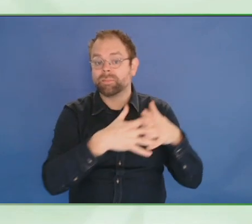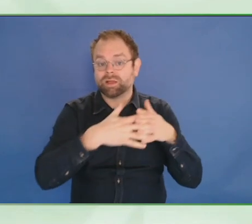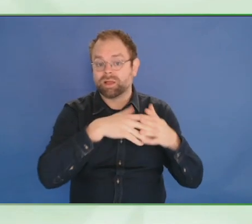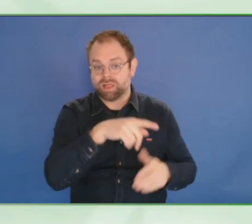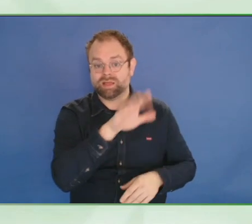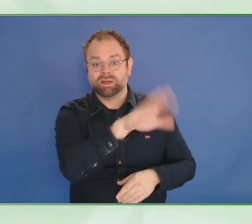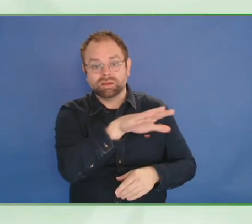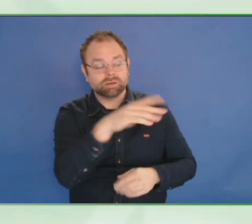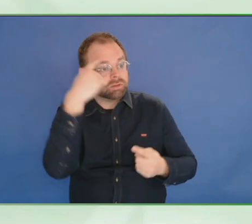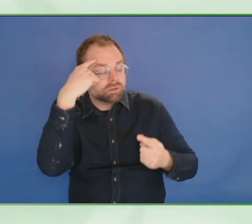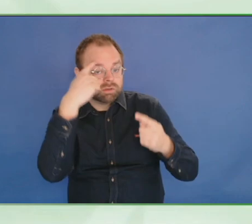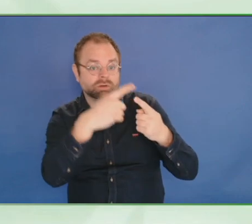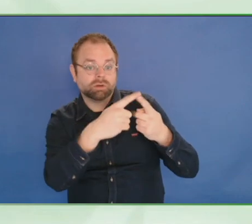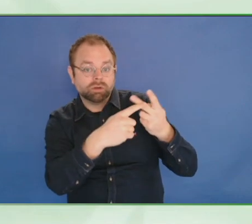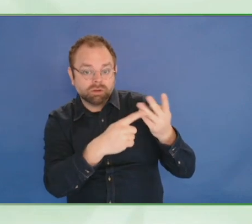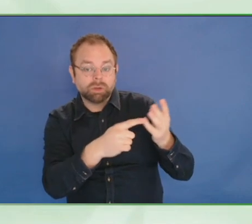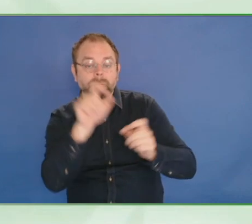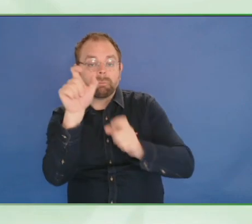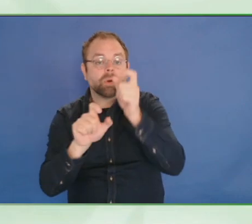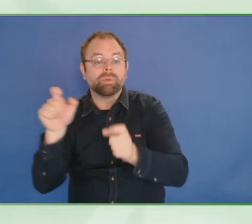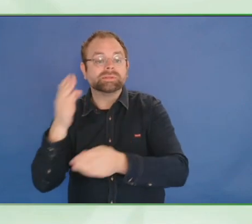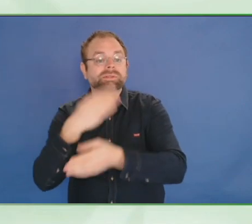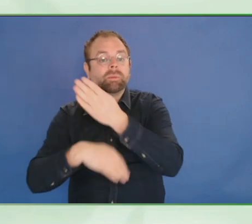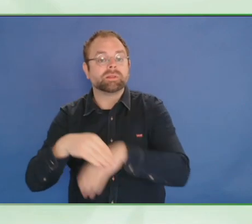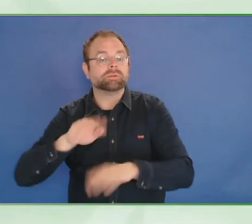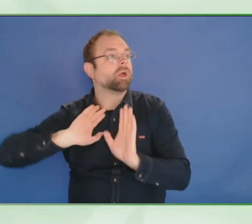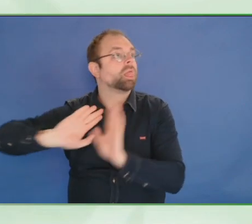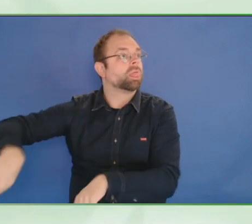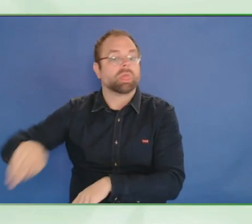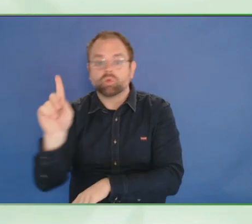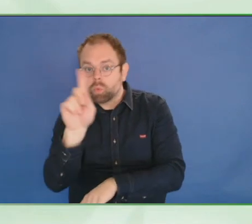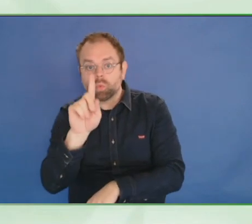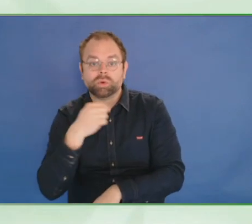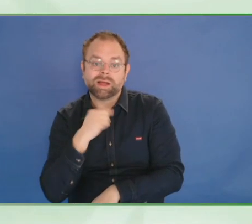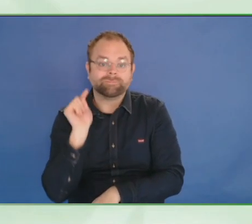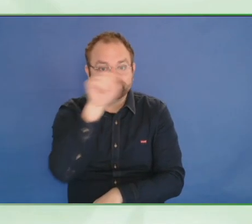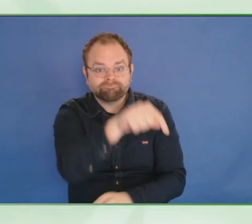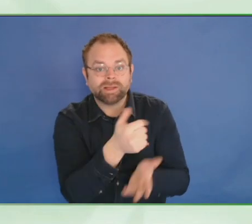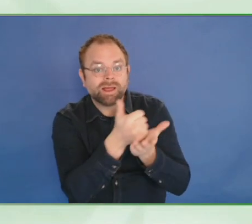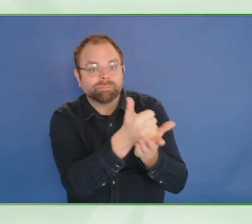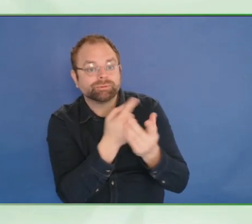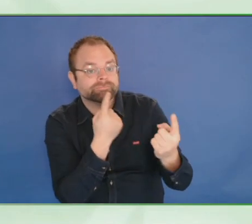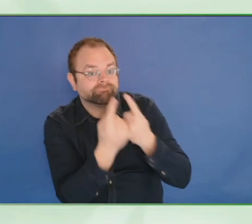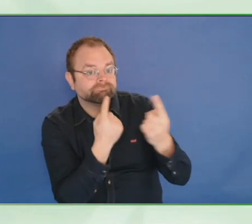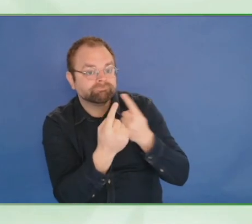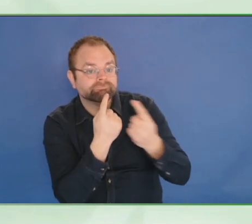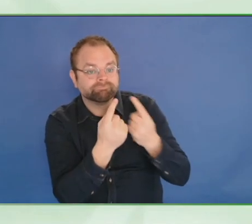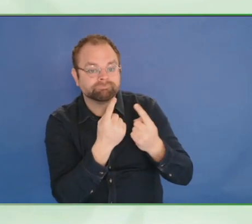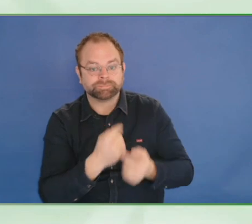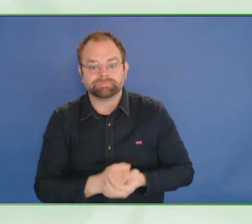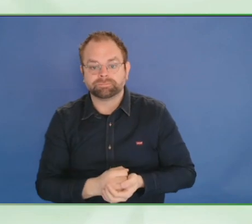already told you I'm old, so this has been a long time. I had never really thought about what happens for people